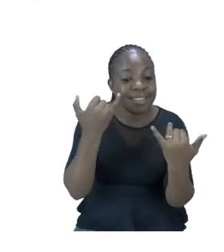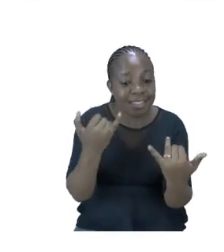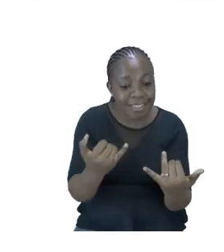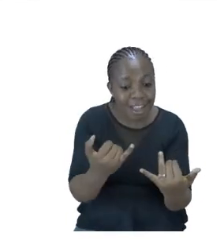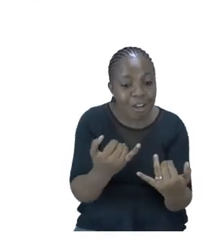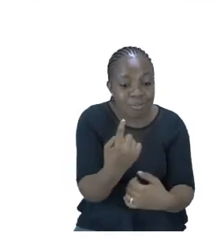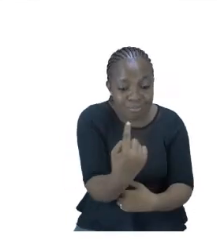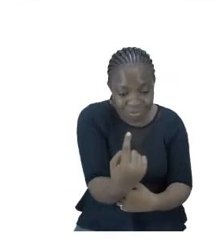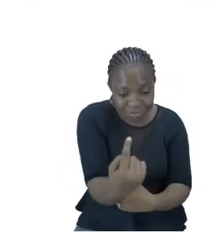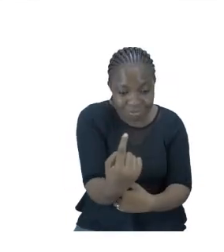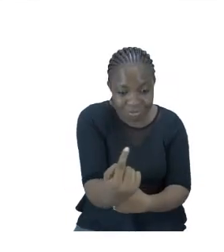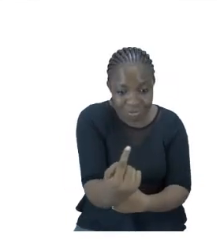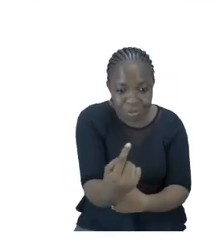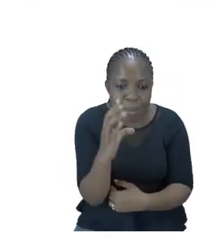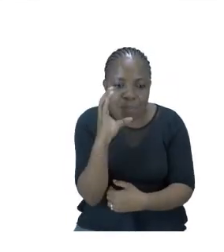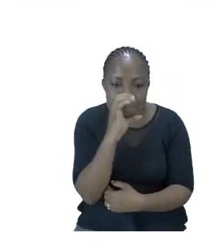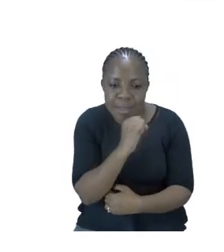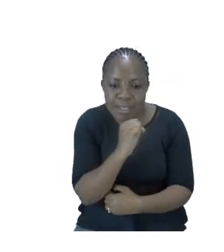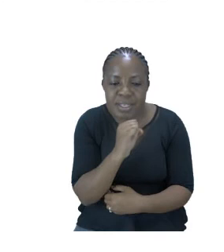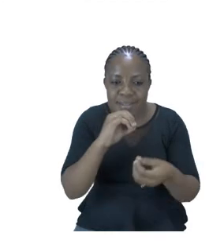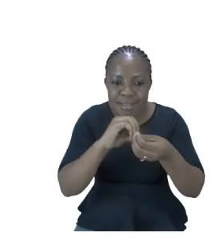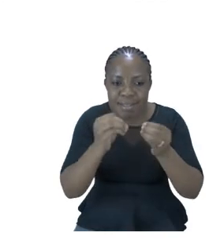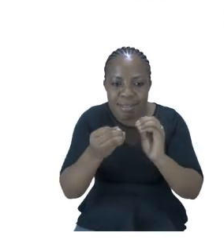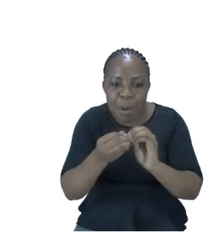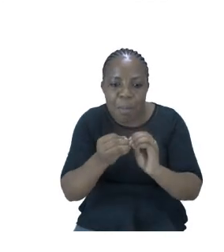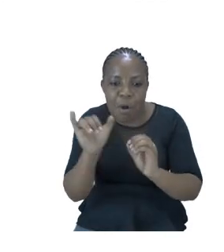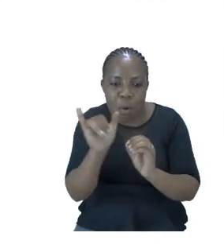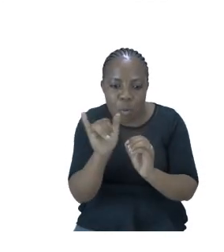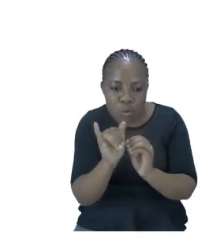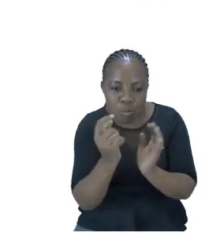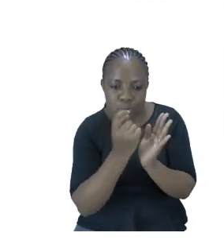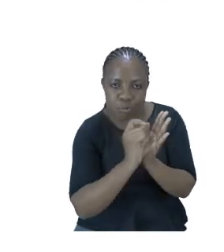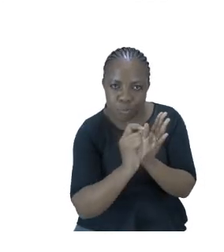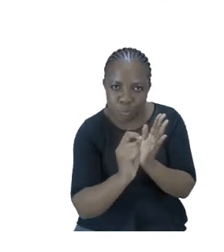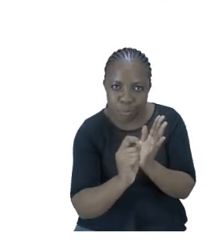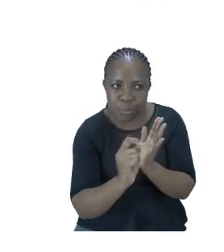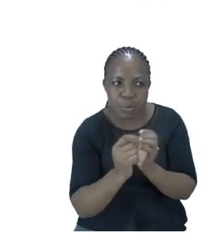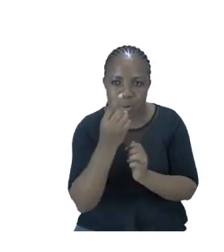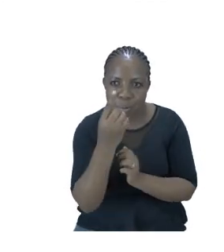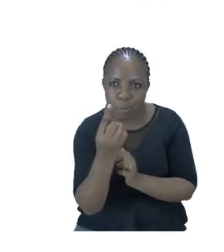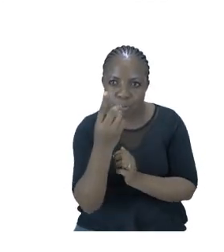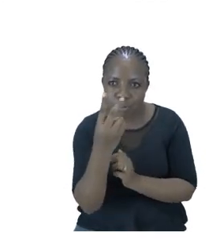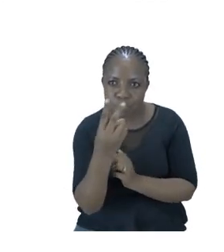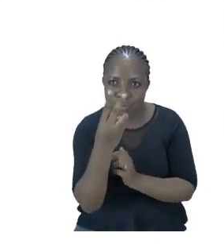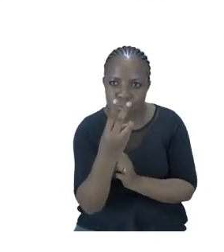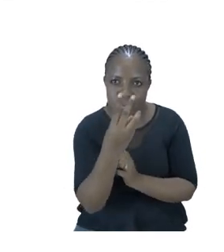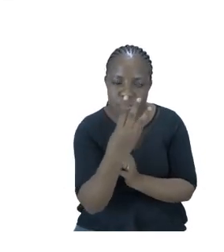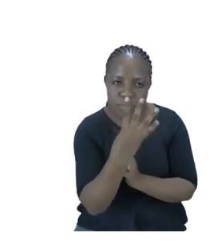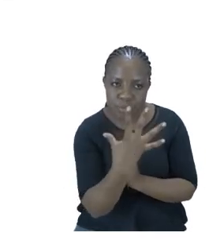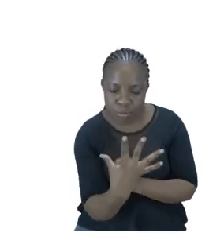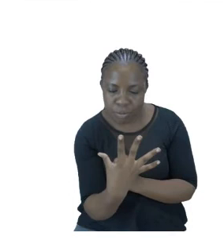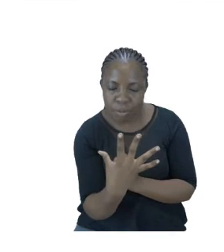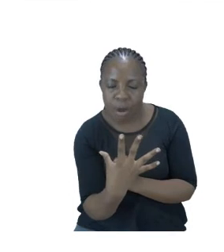fill in those missing numbers. Remember, count out loud so you'll be able to fill it in